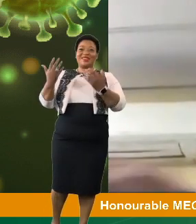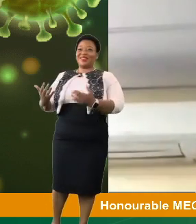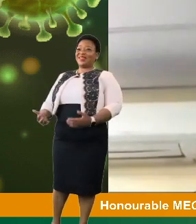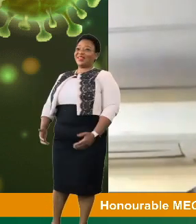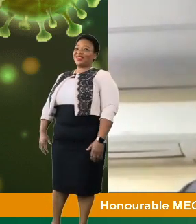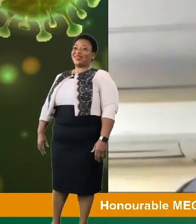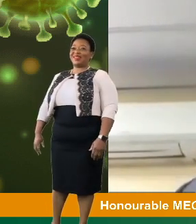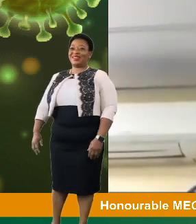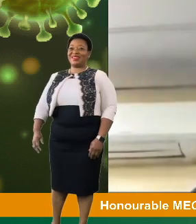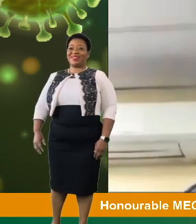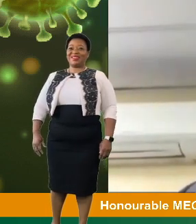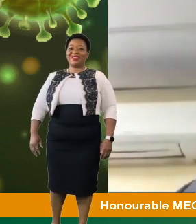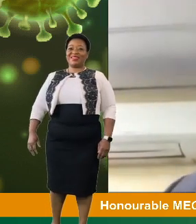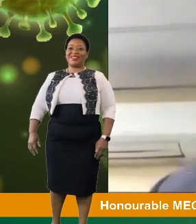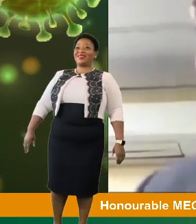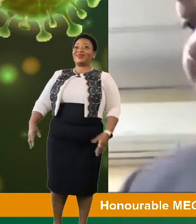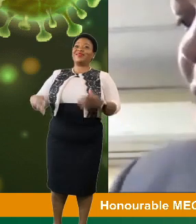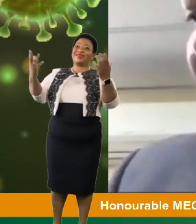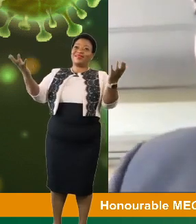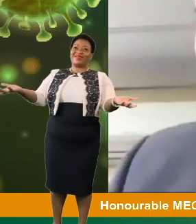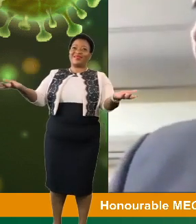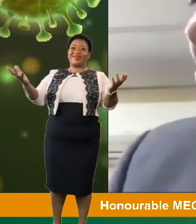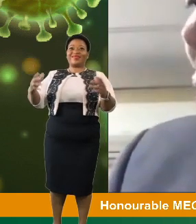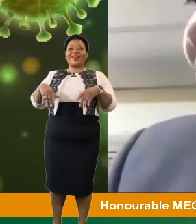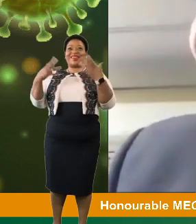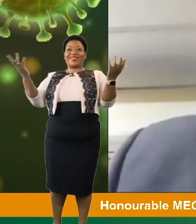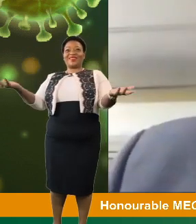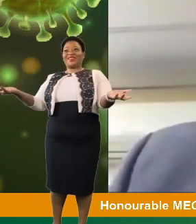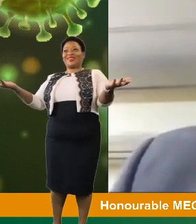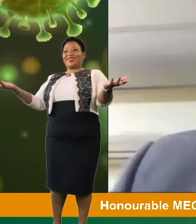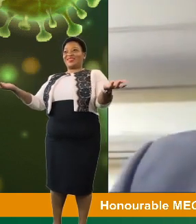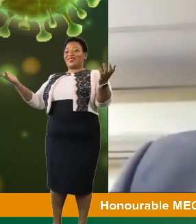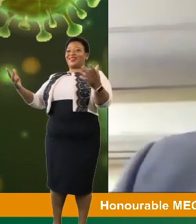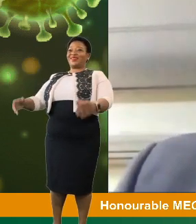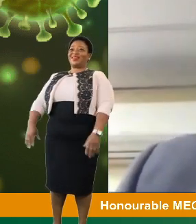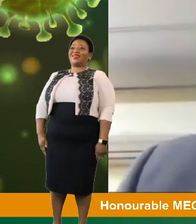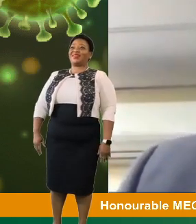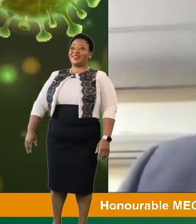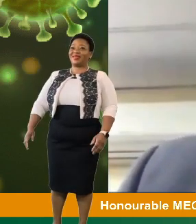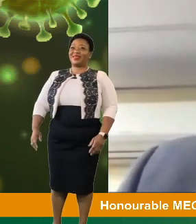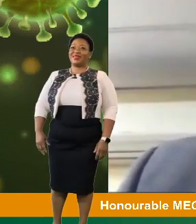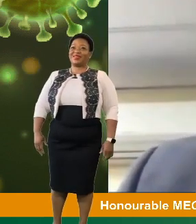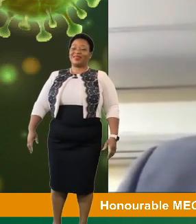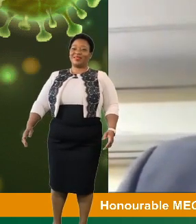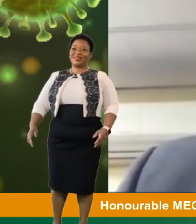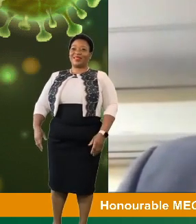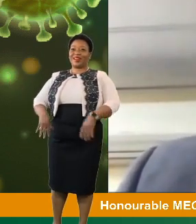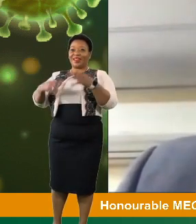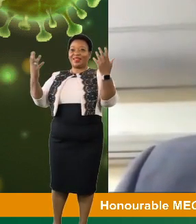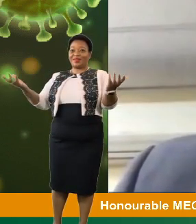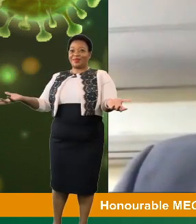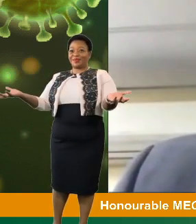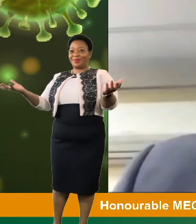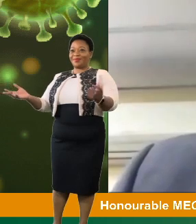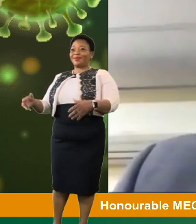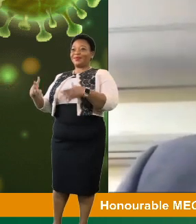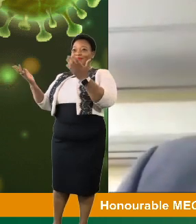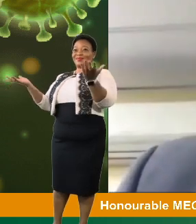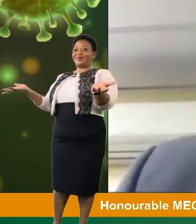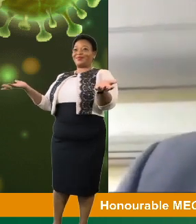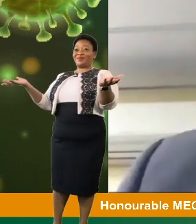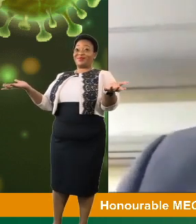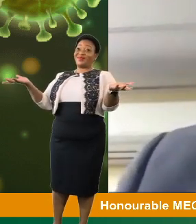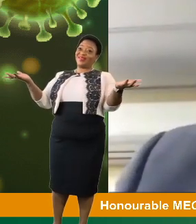The potassium is mixed up now. We've paid over 4.1 billion rands already as I'm speaking to you today. That's